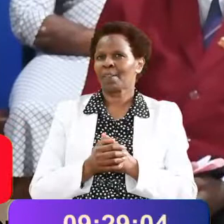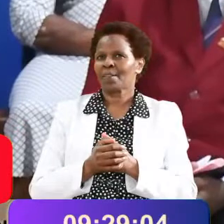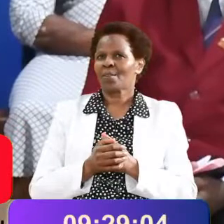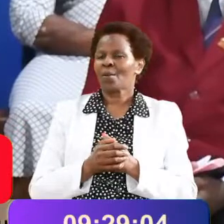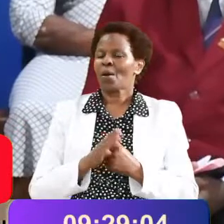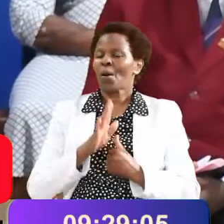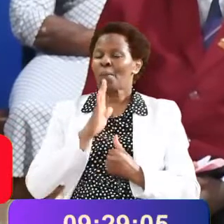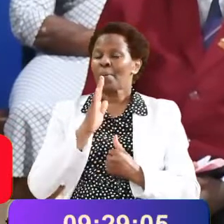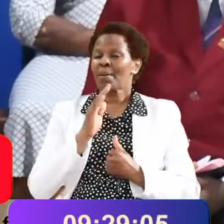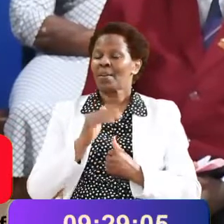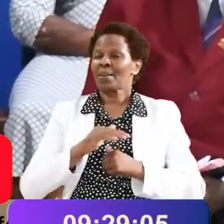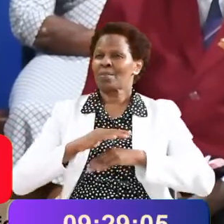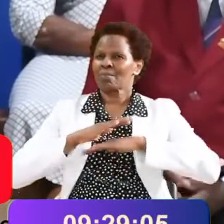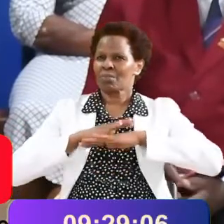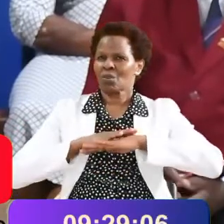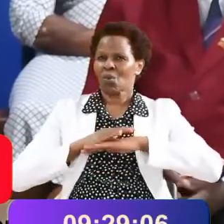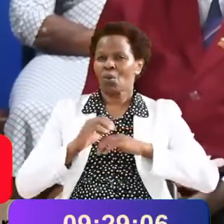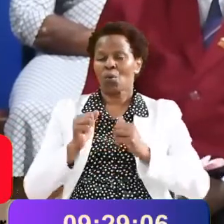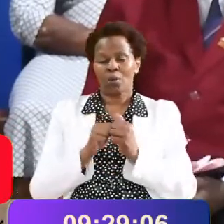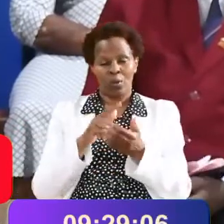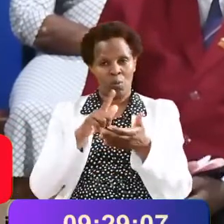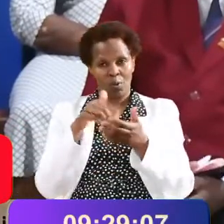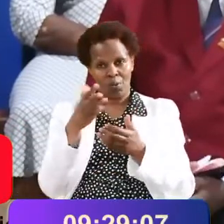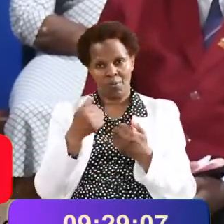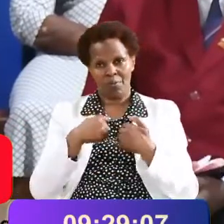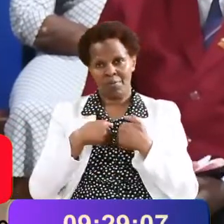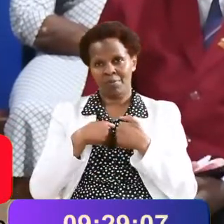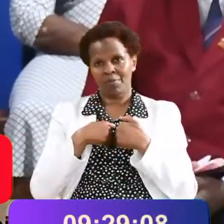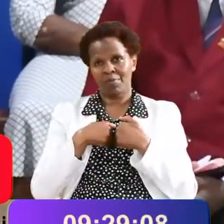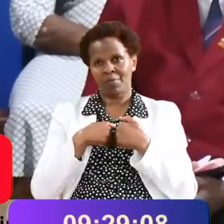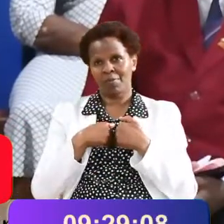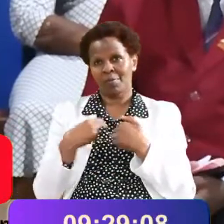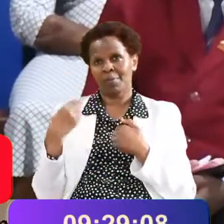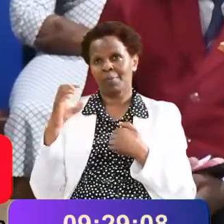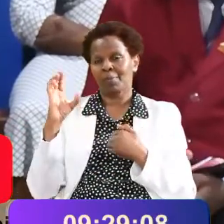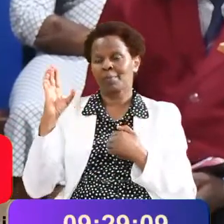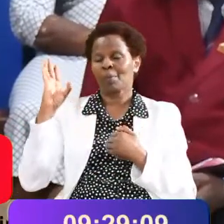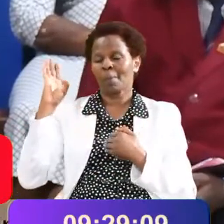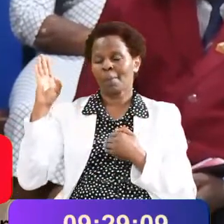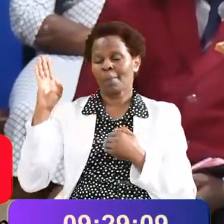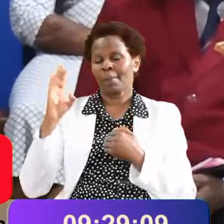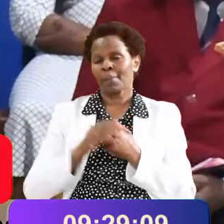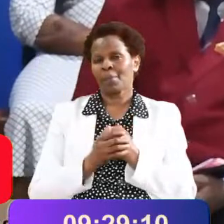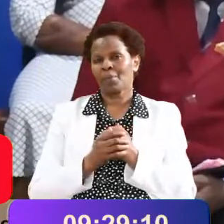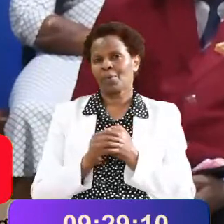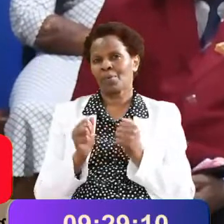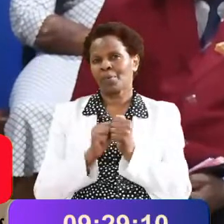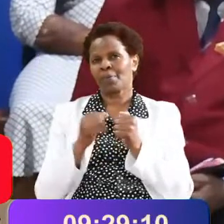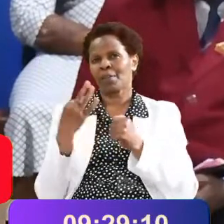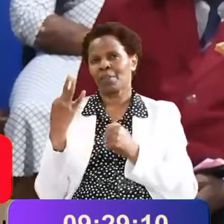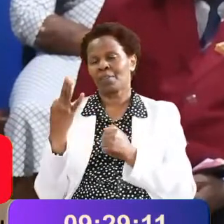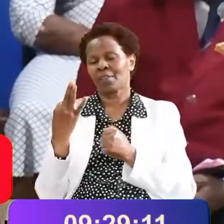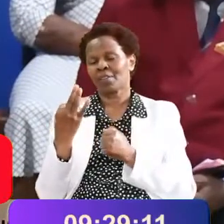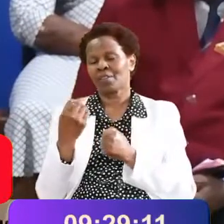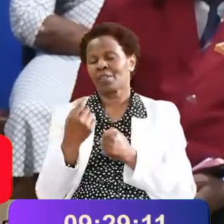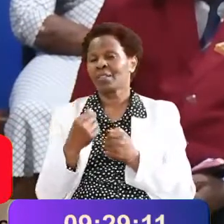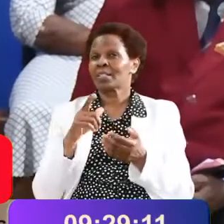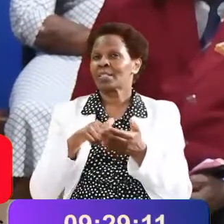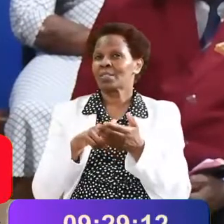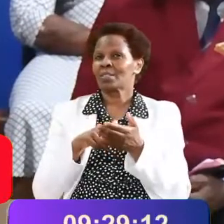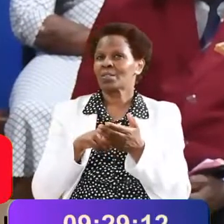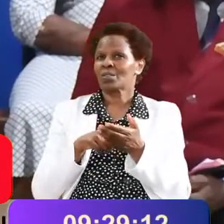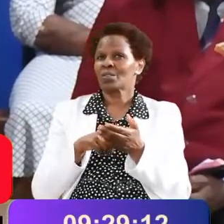satisfied with what we have. In Hebrews 13 and verse 5, the Bible says, let your conduct be without